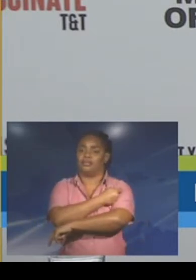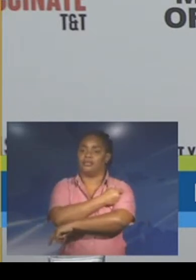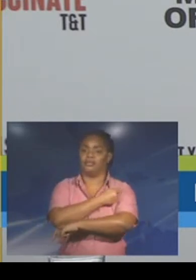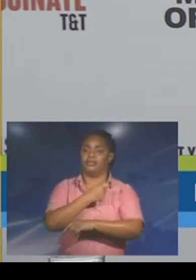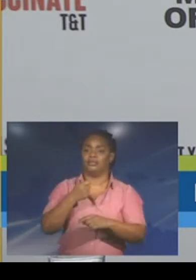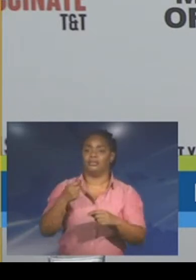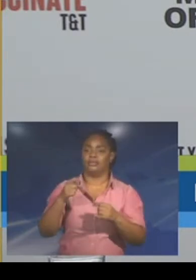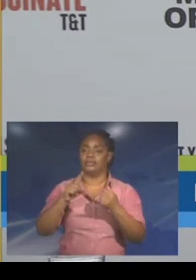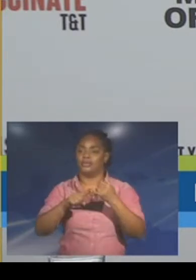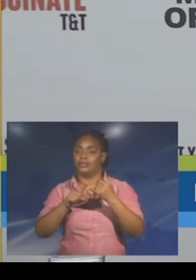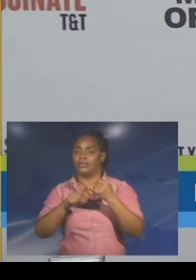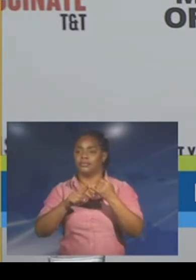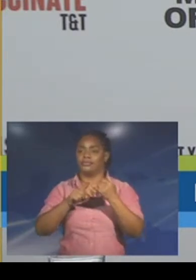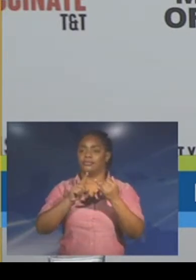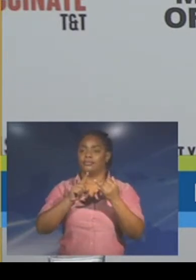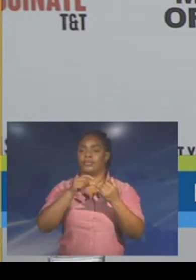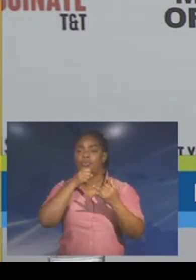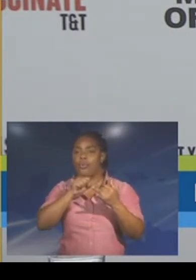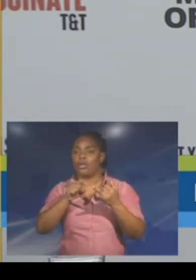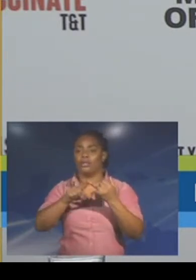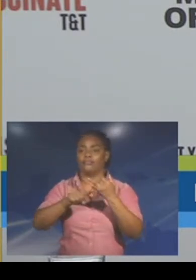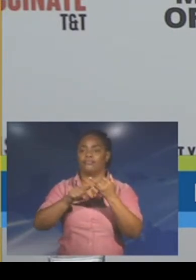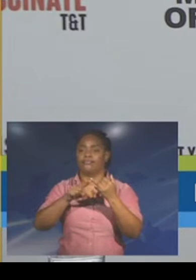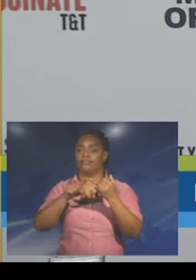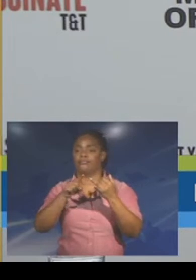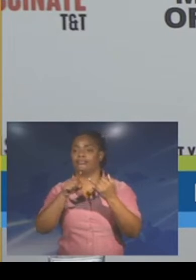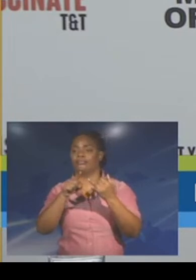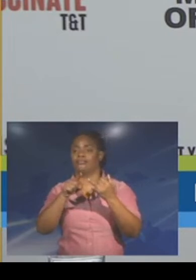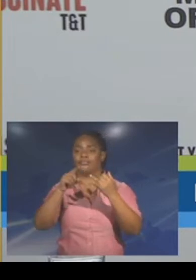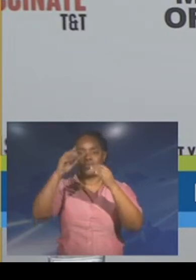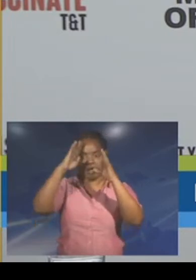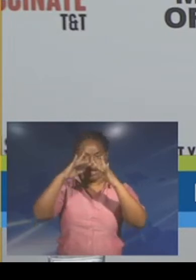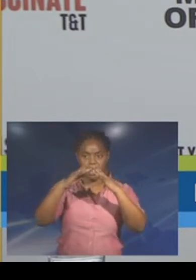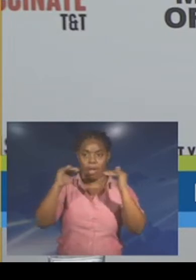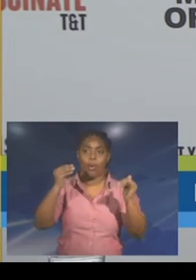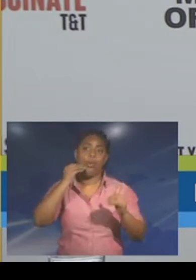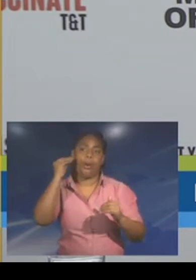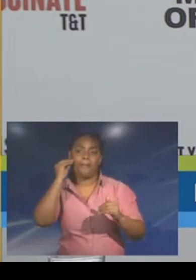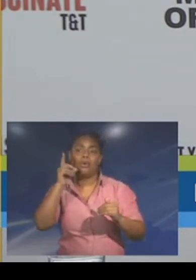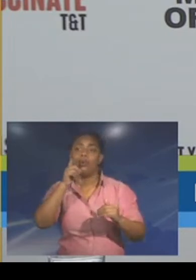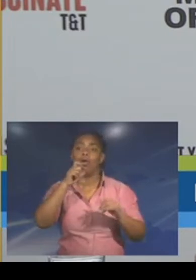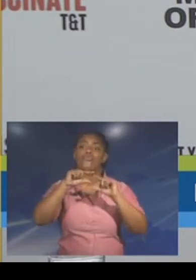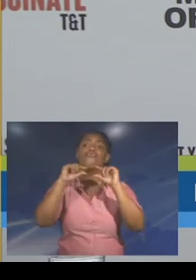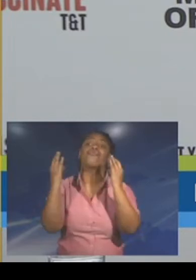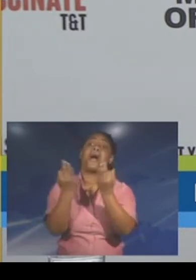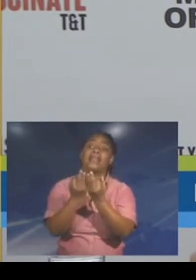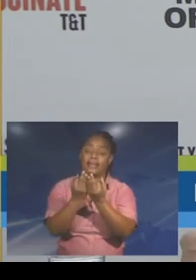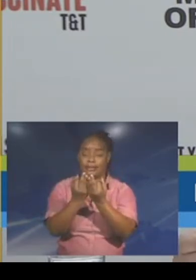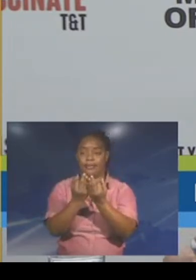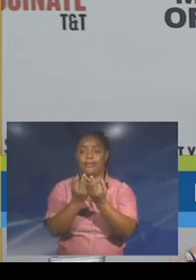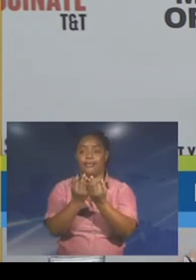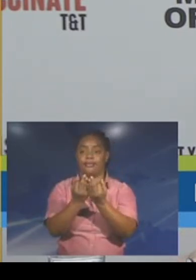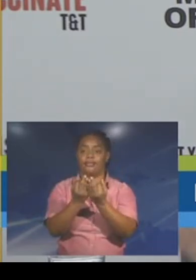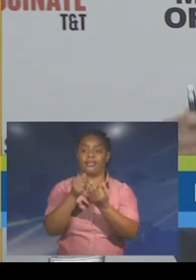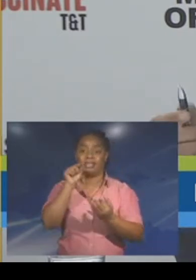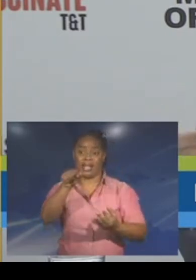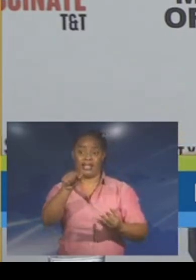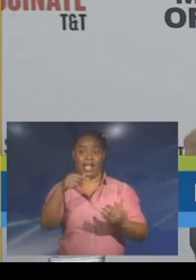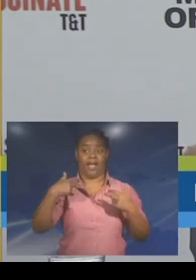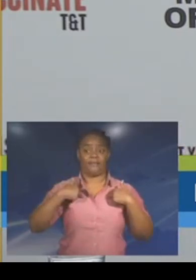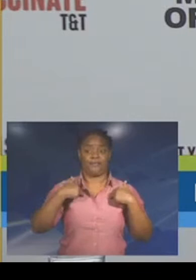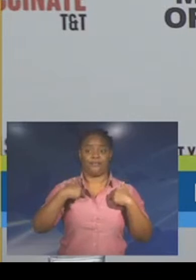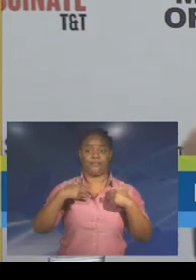household. Do I live with a lot of people who are immunocompromised, the elderly?